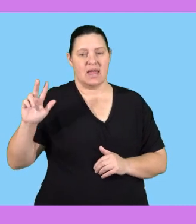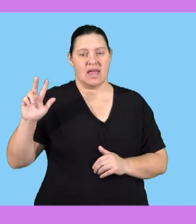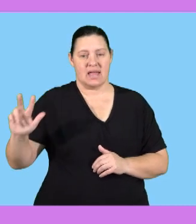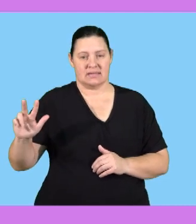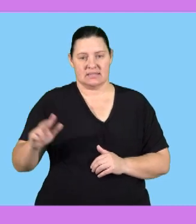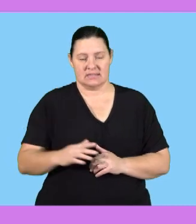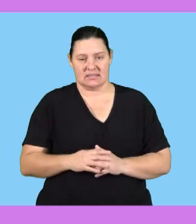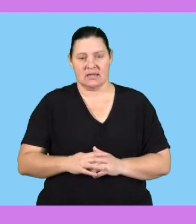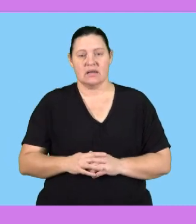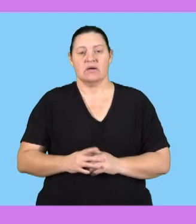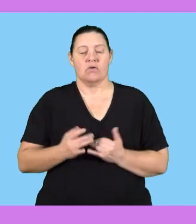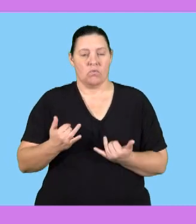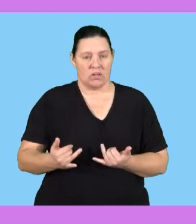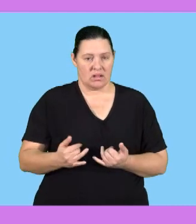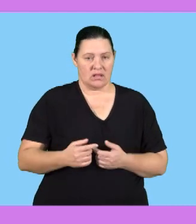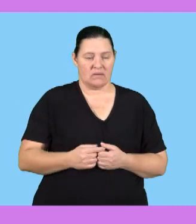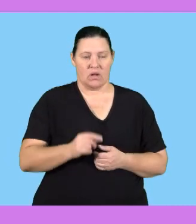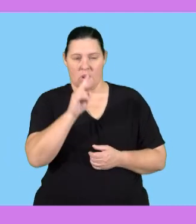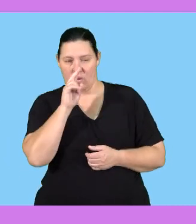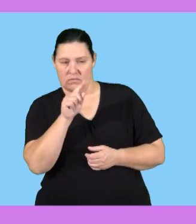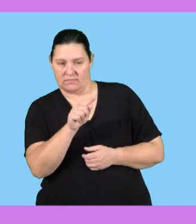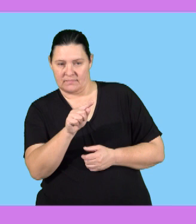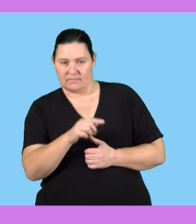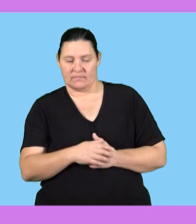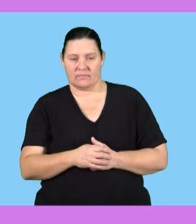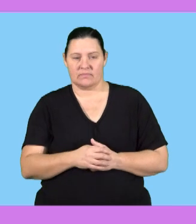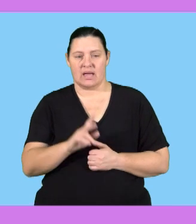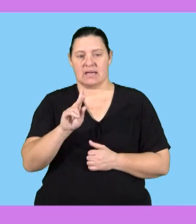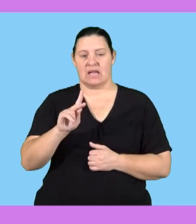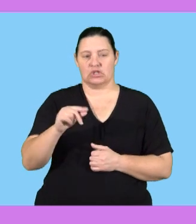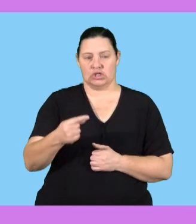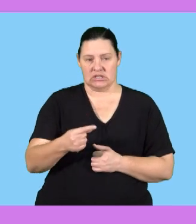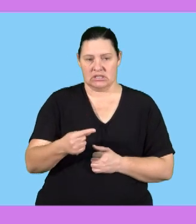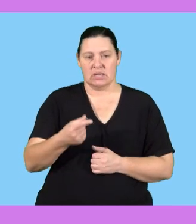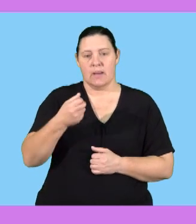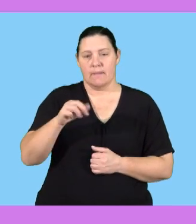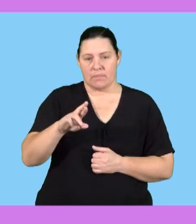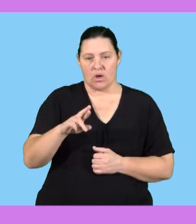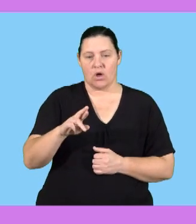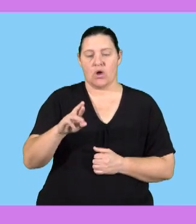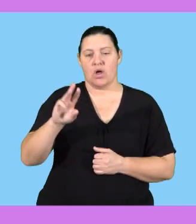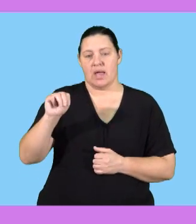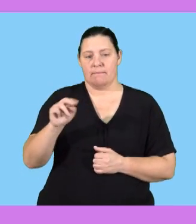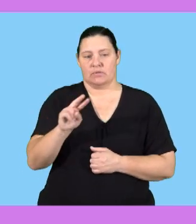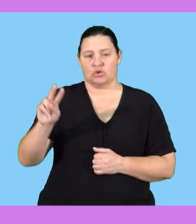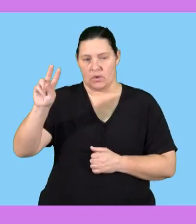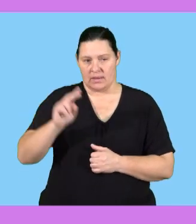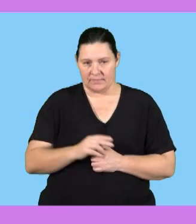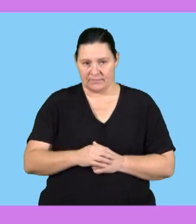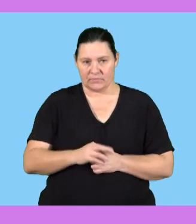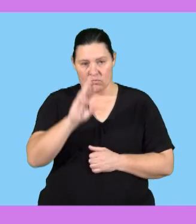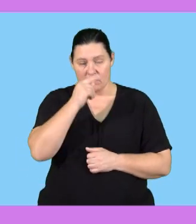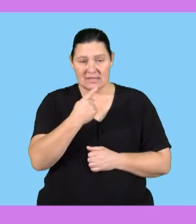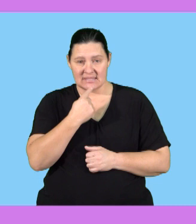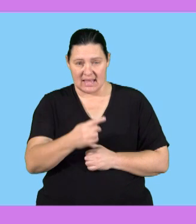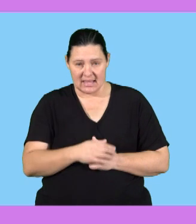18,3142558, right? And this will be, if I look at it, kilograms per square meter. That's my unit. Now remember